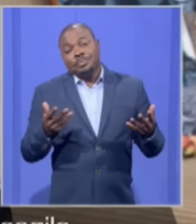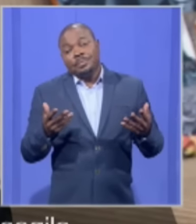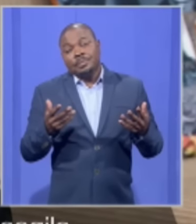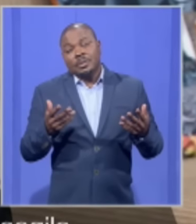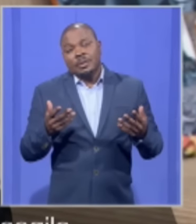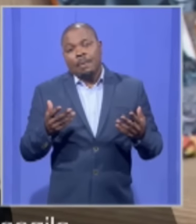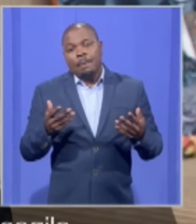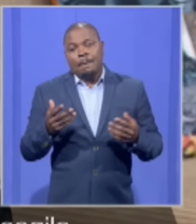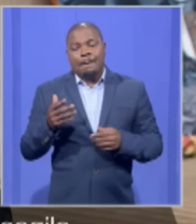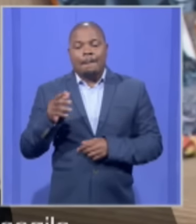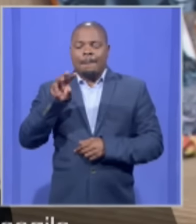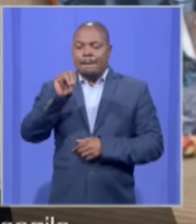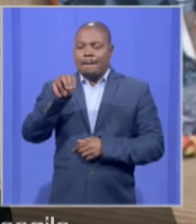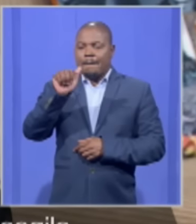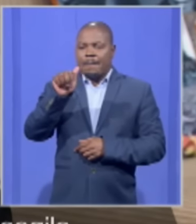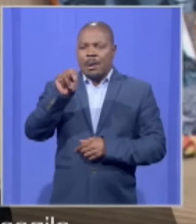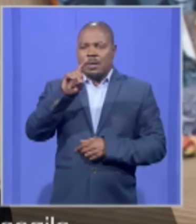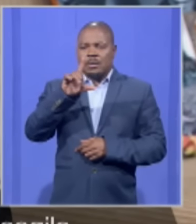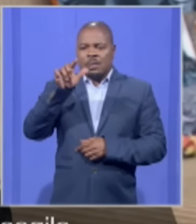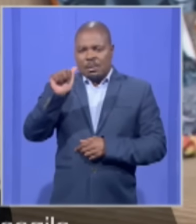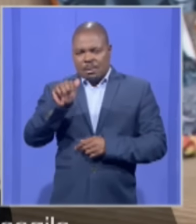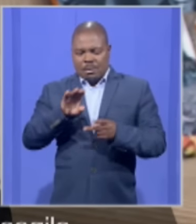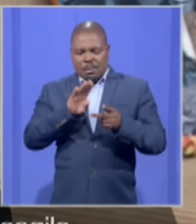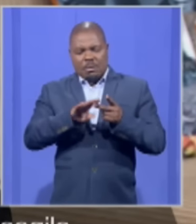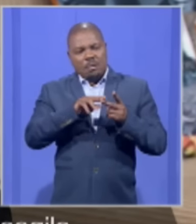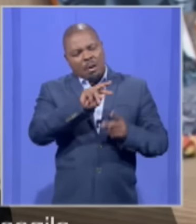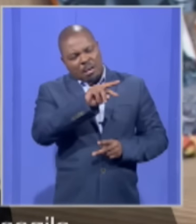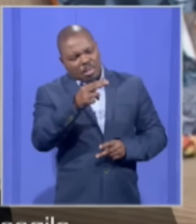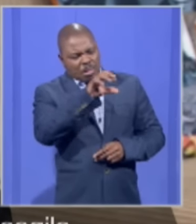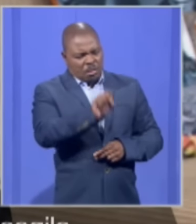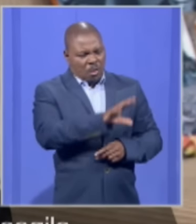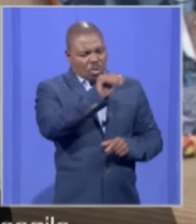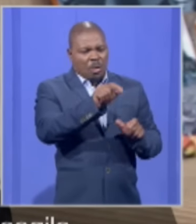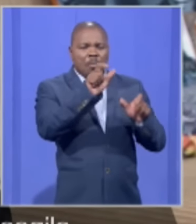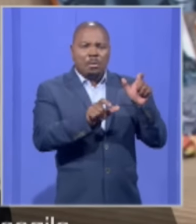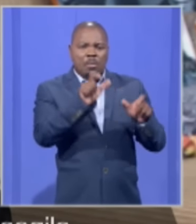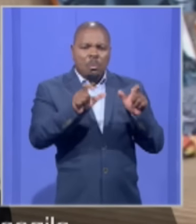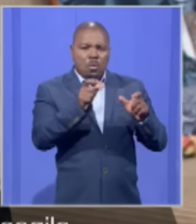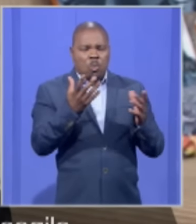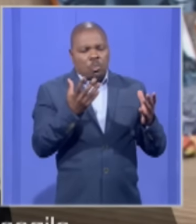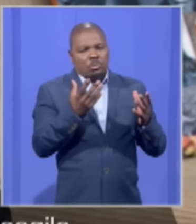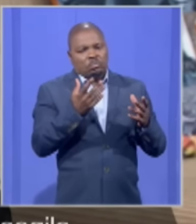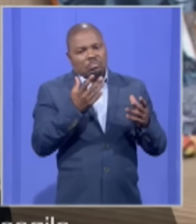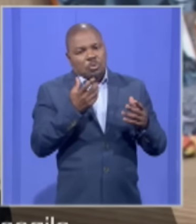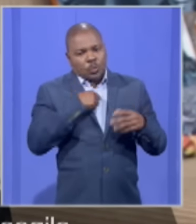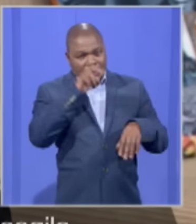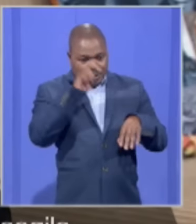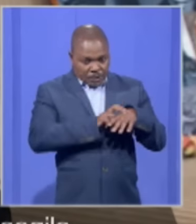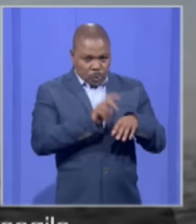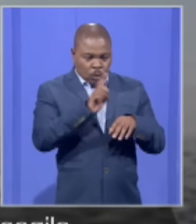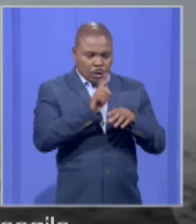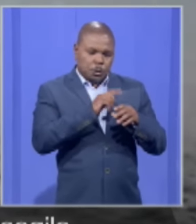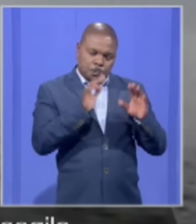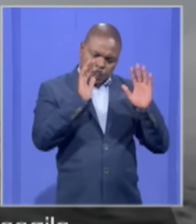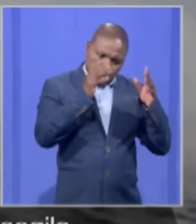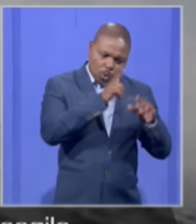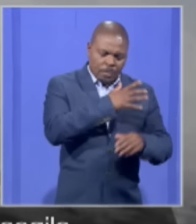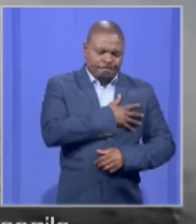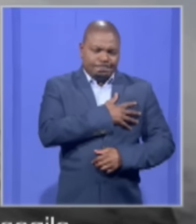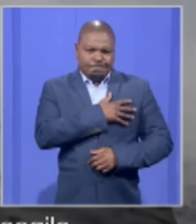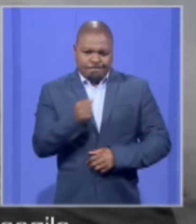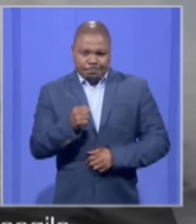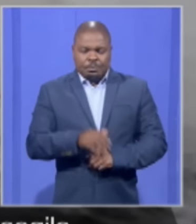what Mandla and the other South African we have to do is to commend their bravery.